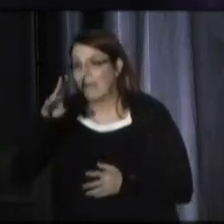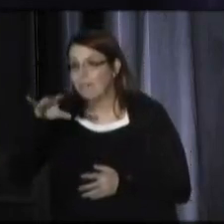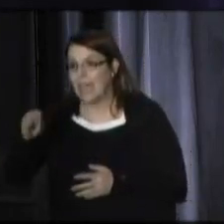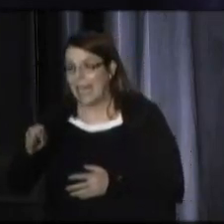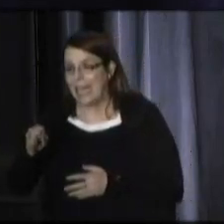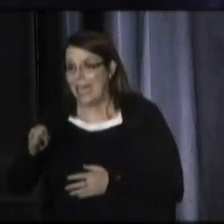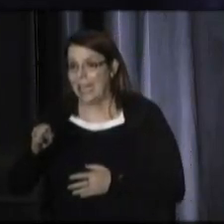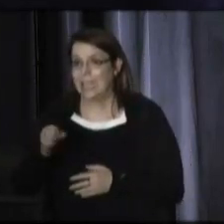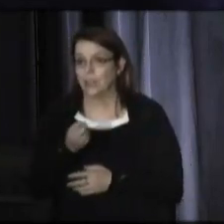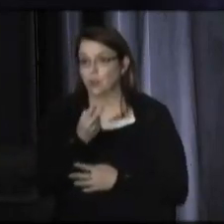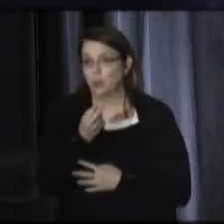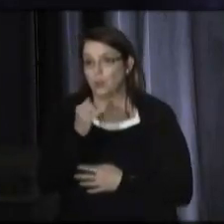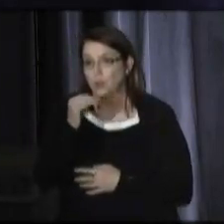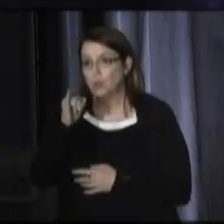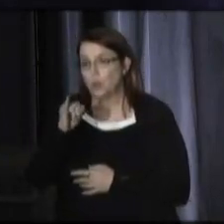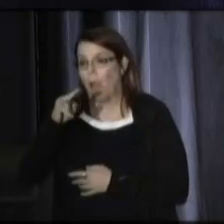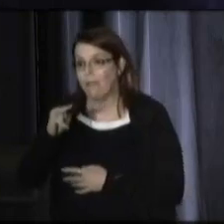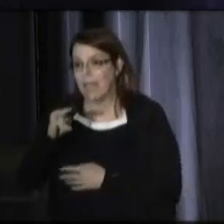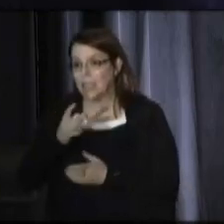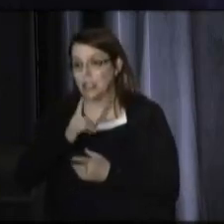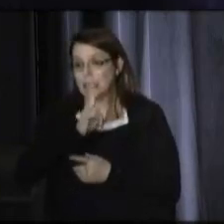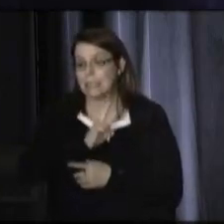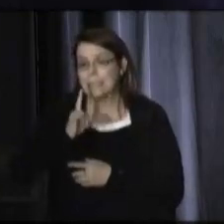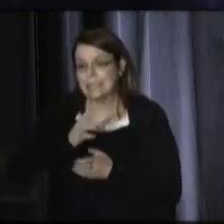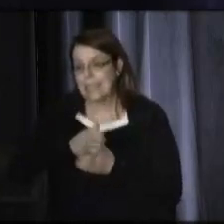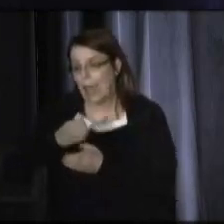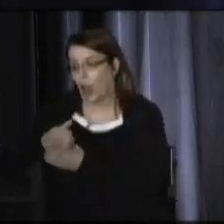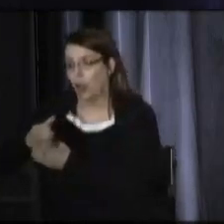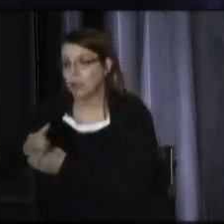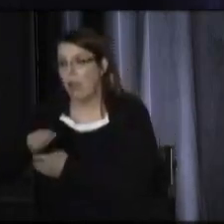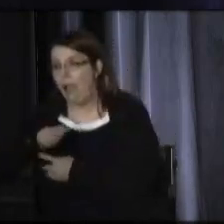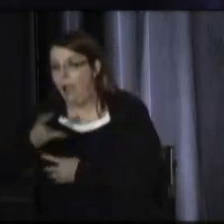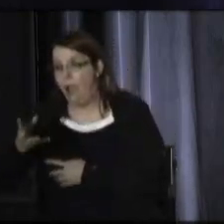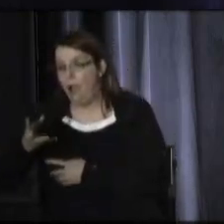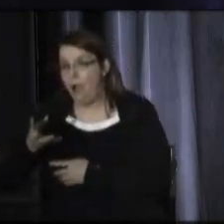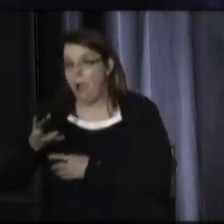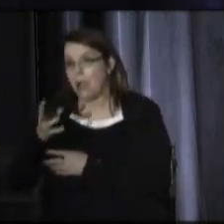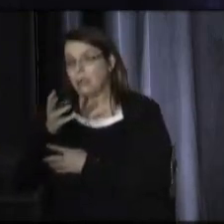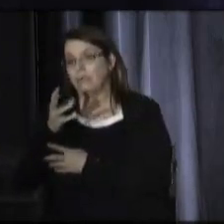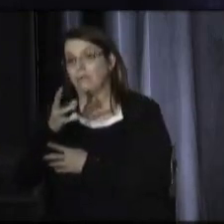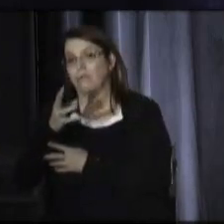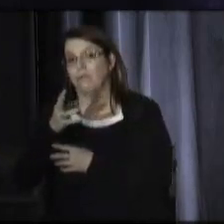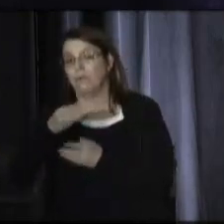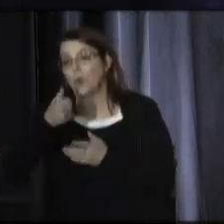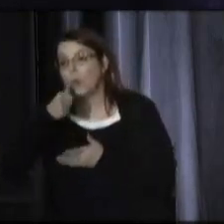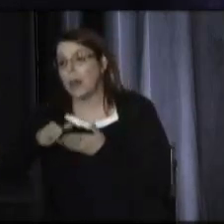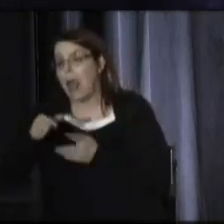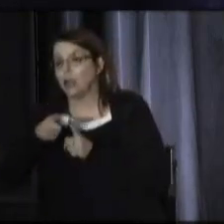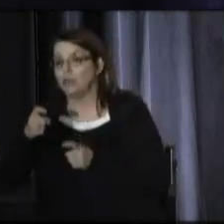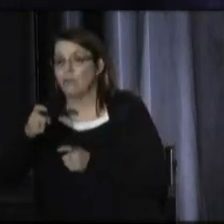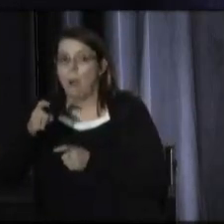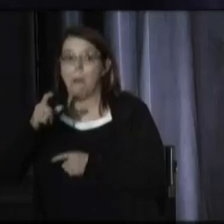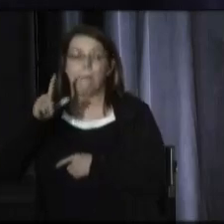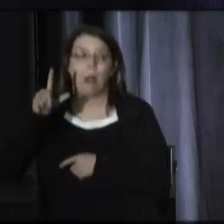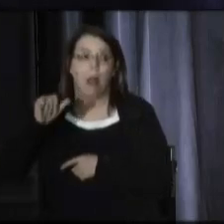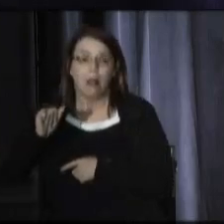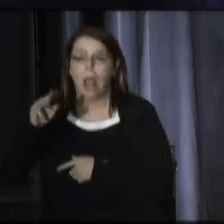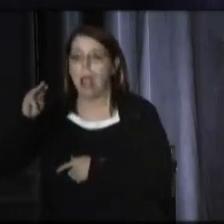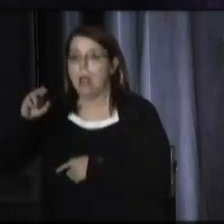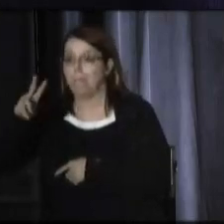into the woods early in the morning with other children, racing each other to see who could find the most mushrooms just sprung